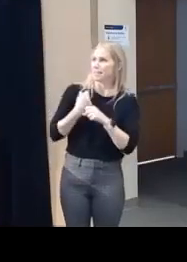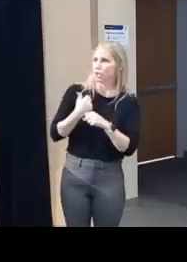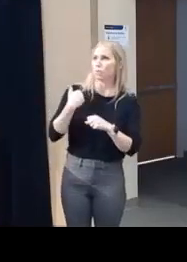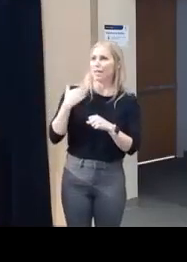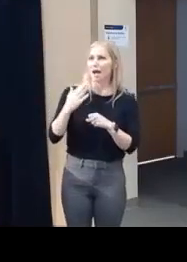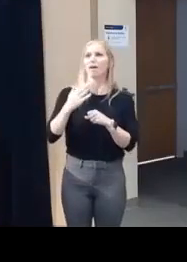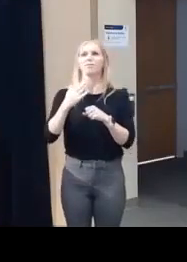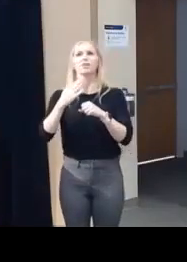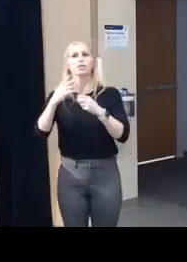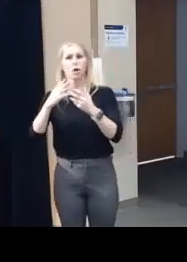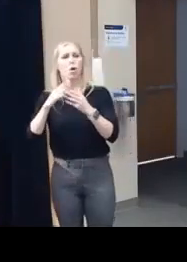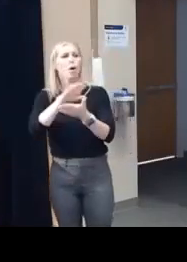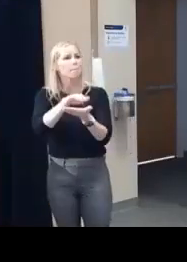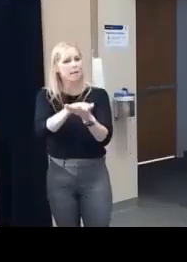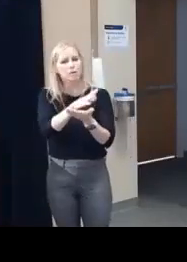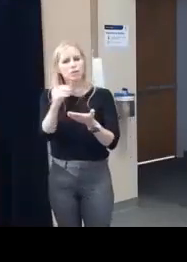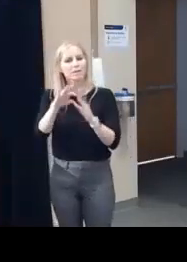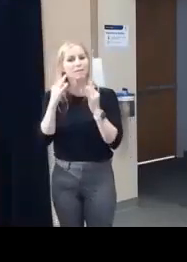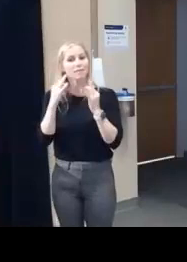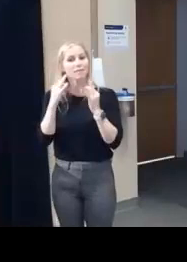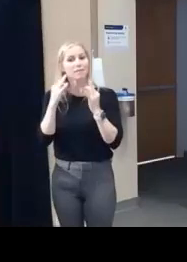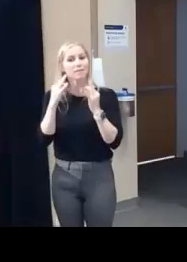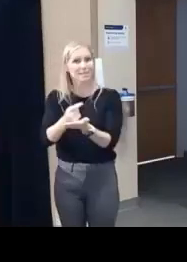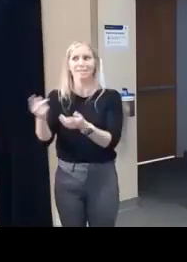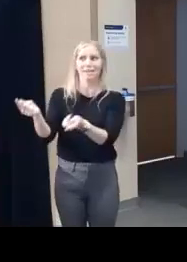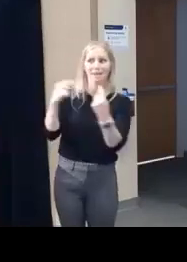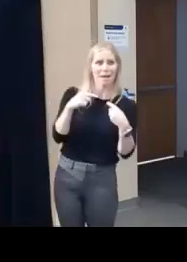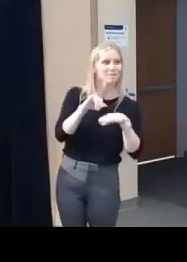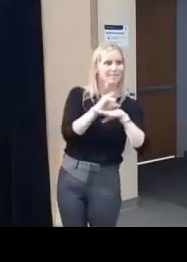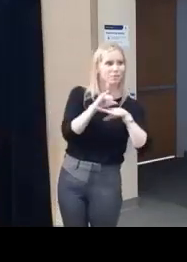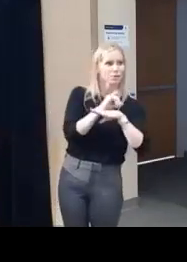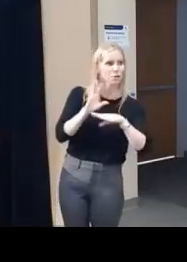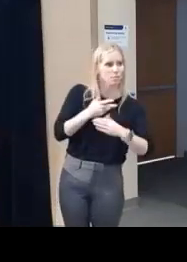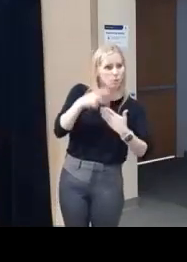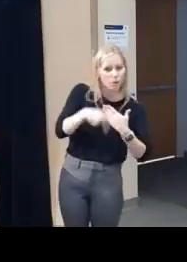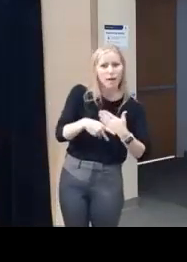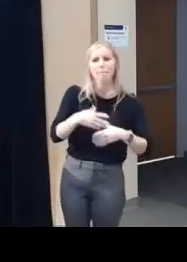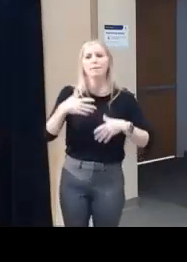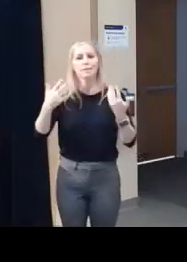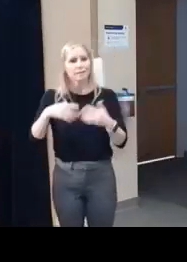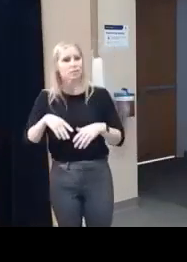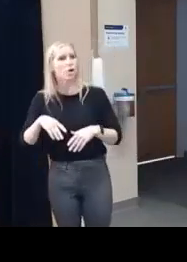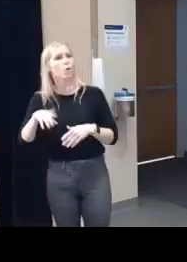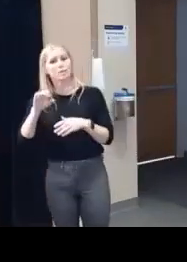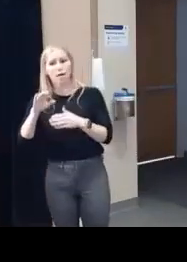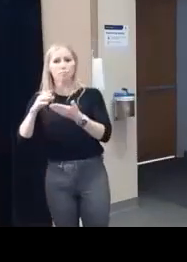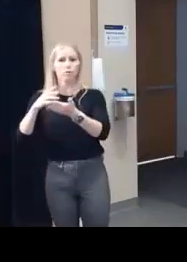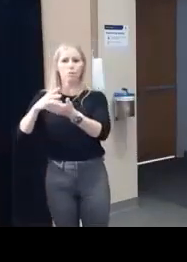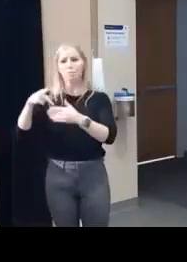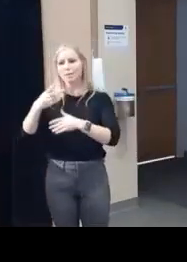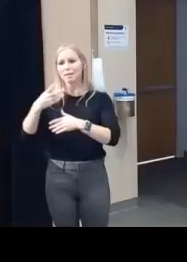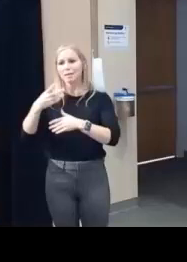therapy trainees as interns in our program. We have a doctoral student. We hope to expand opportunities for